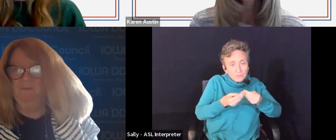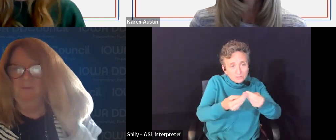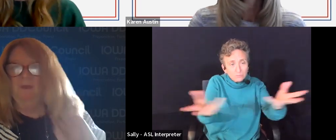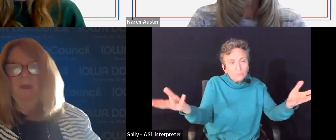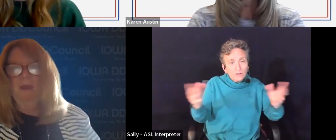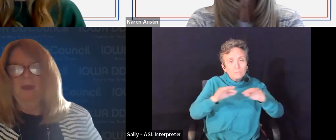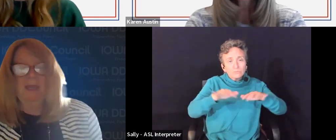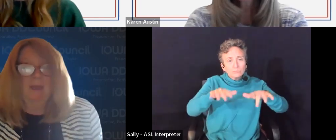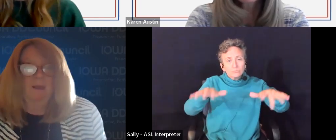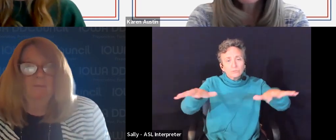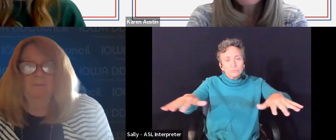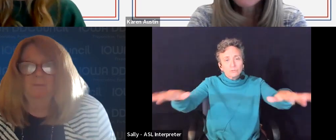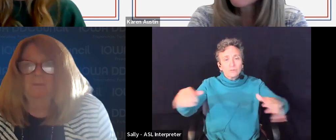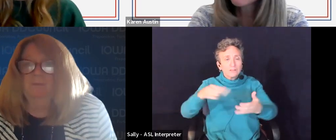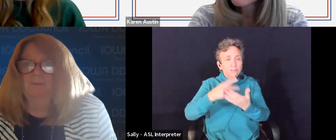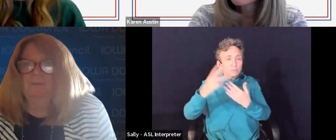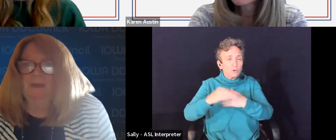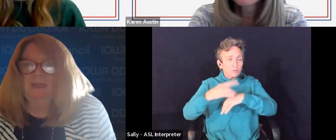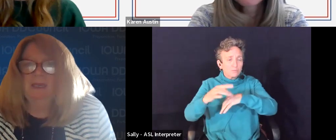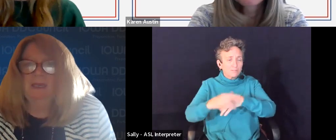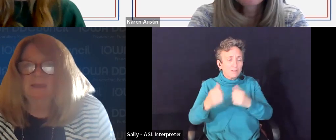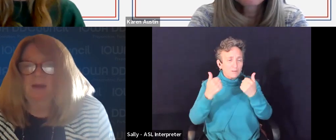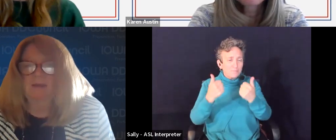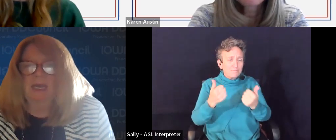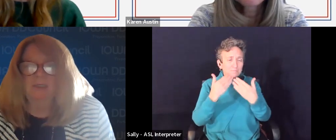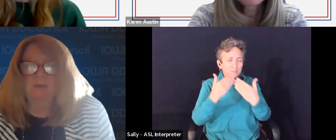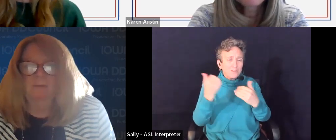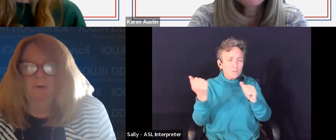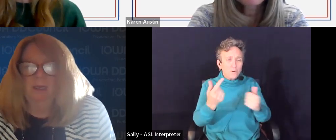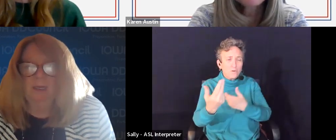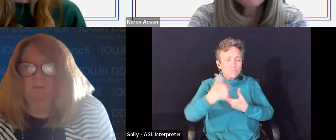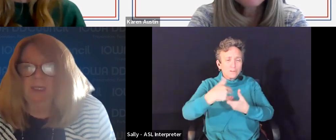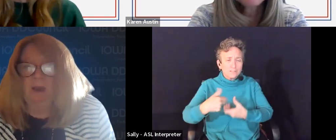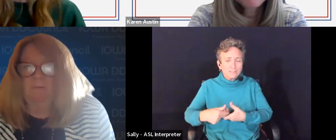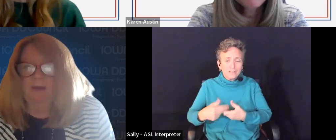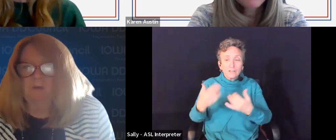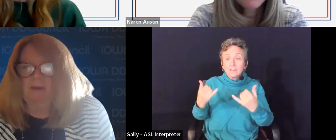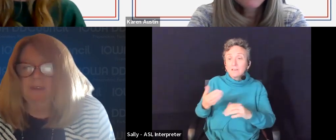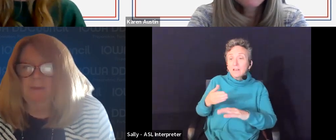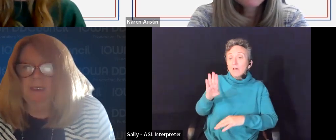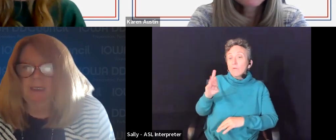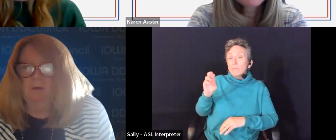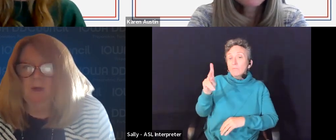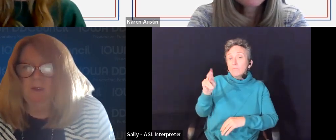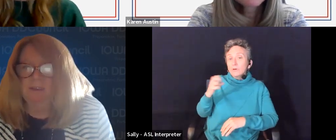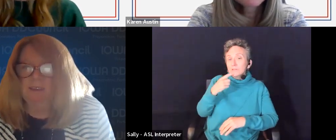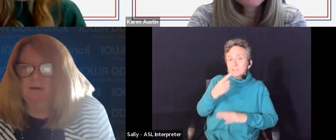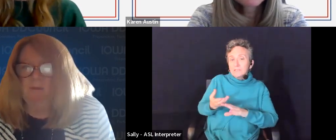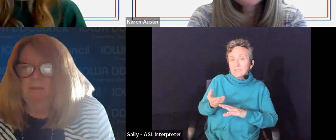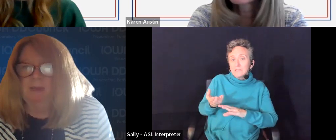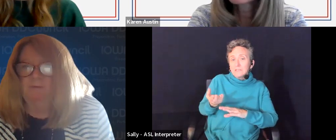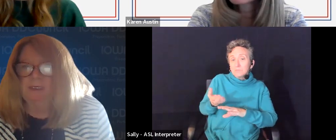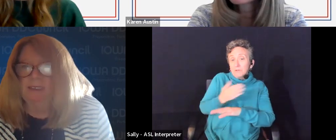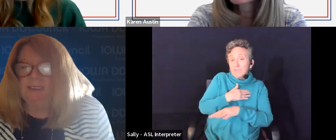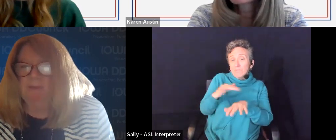So thank you to everybody who attended. Yes, and I do, before we get off, I do have somebody that in the question said